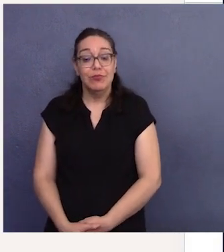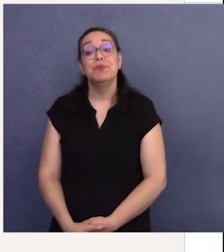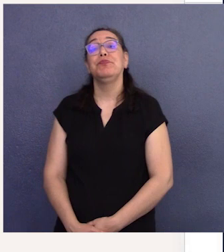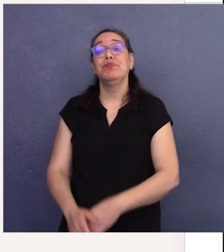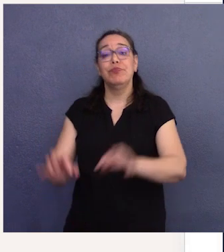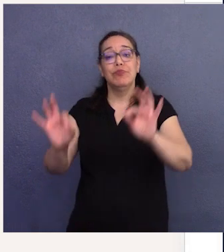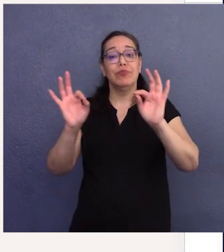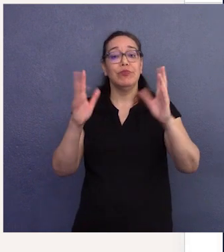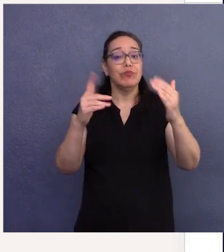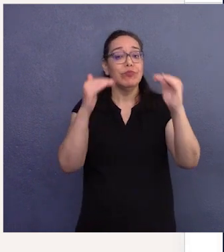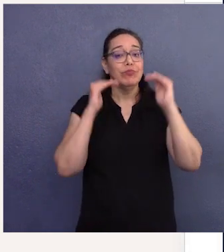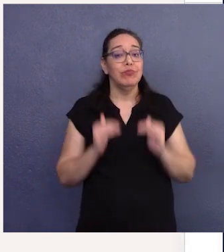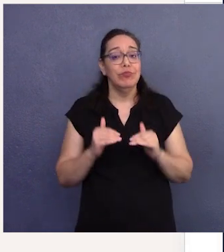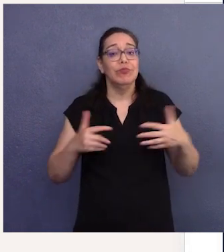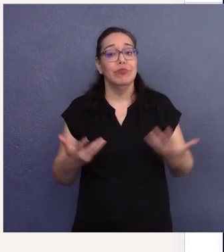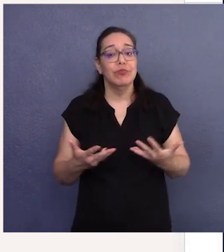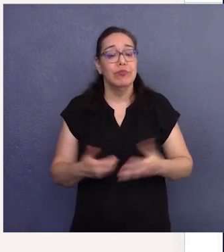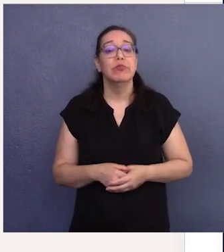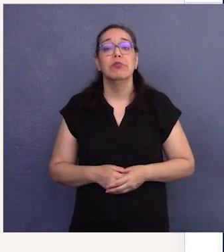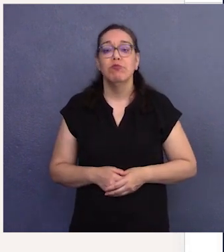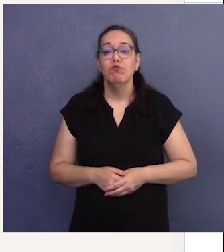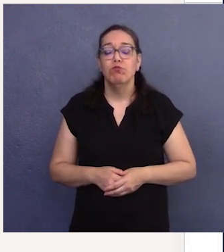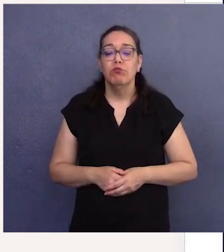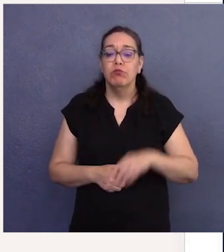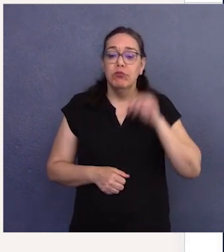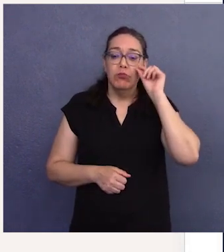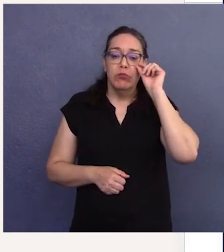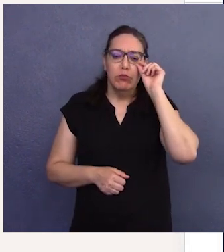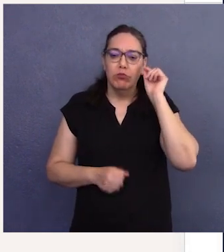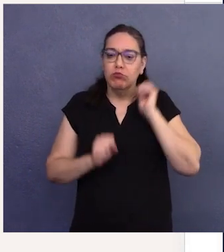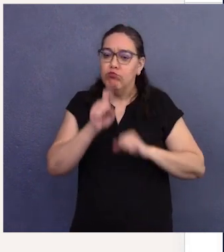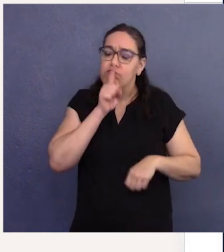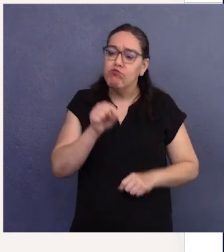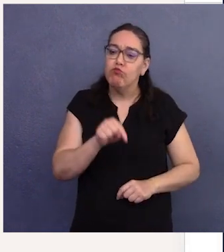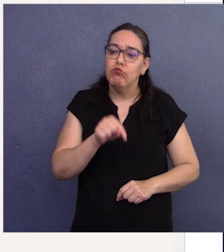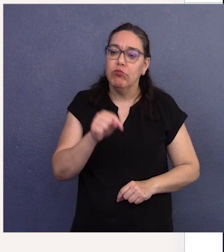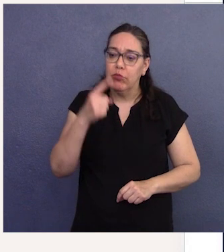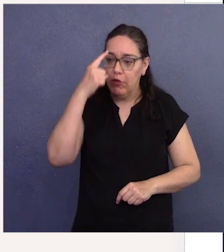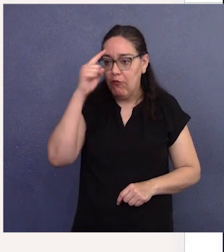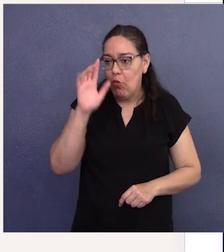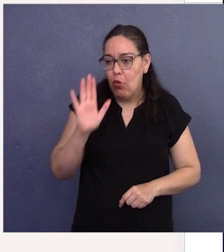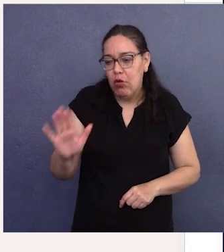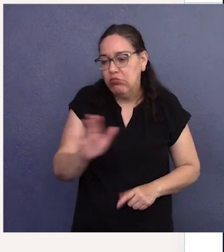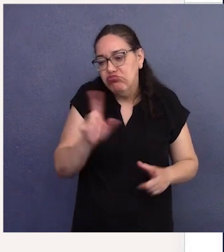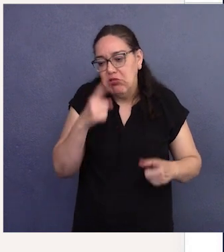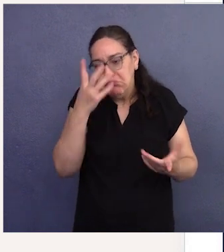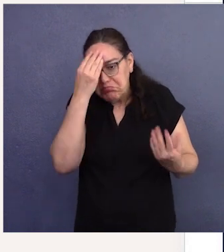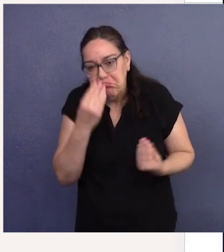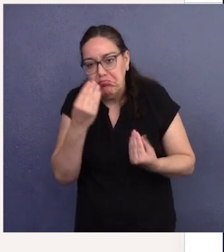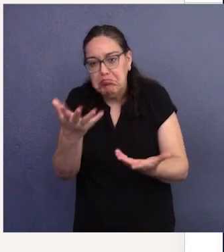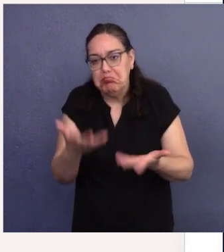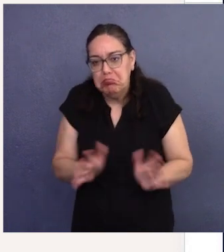All right, so the next component is really, just for your information, we